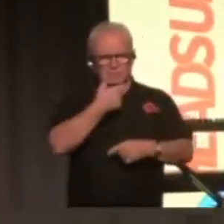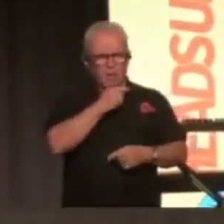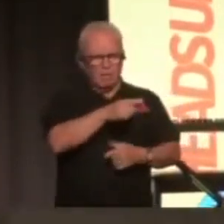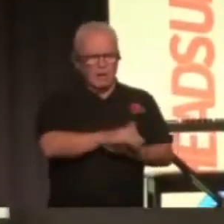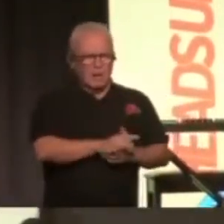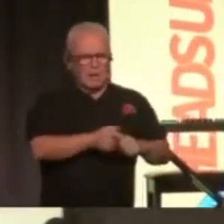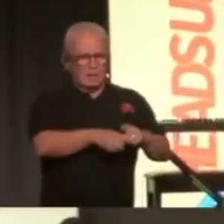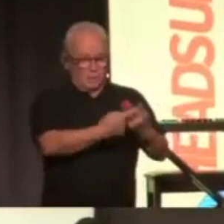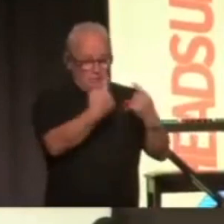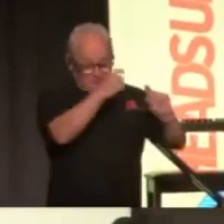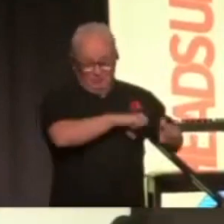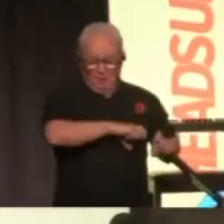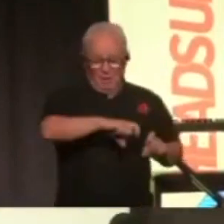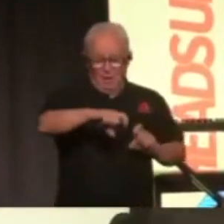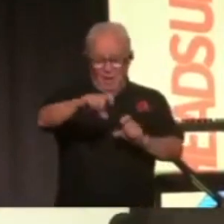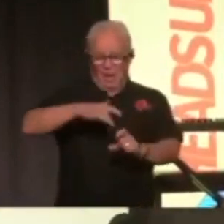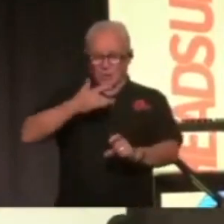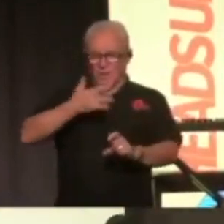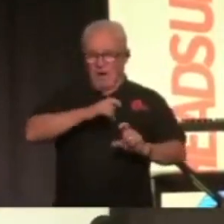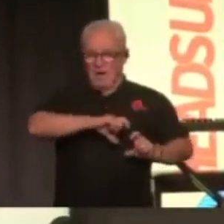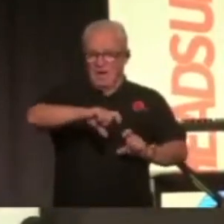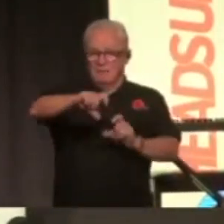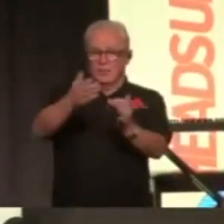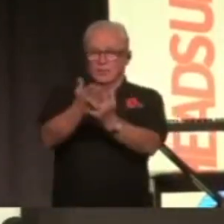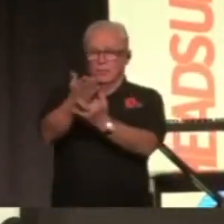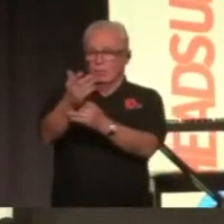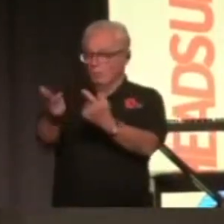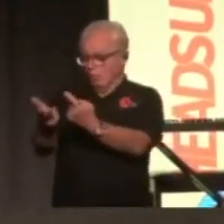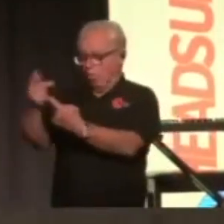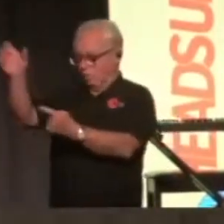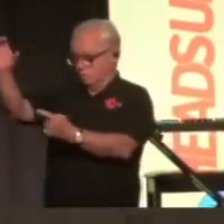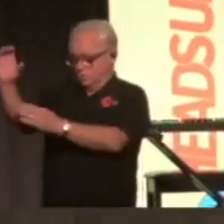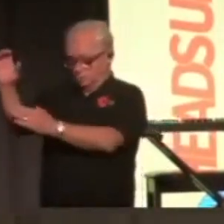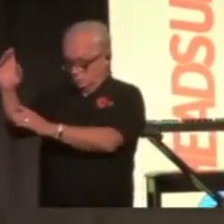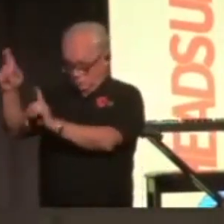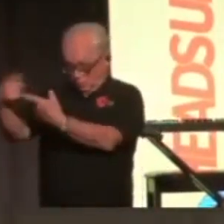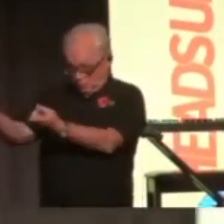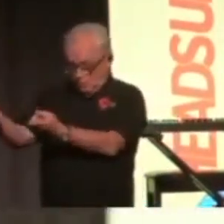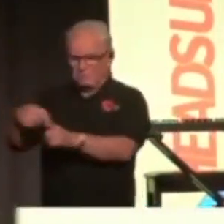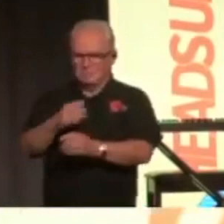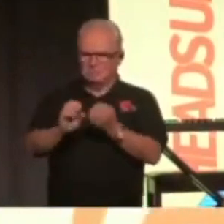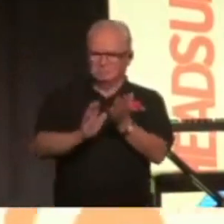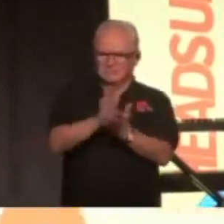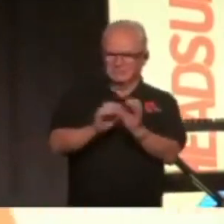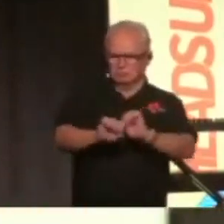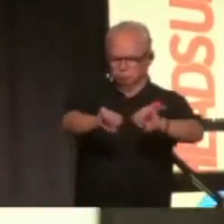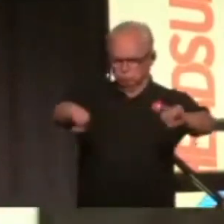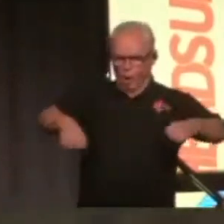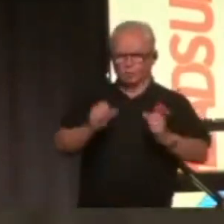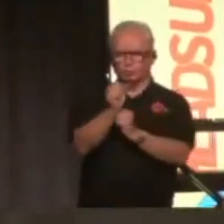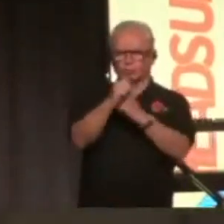we survived things that others wouldn't. And that means our structure is good and our order is good,